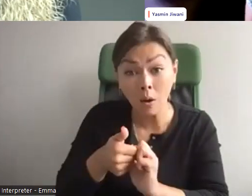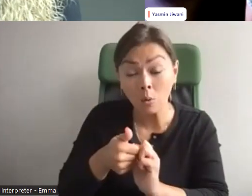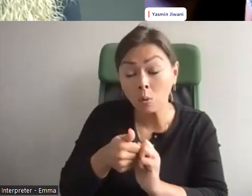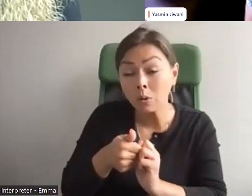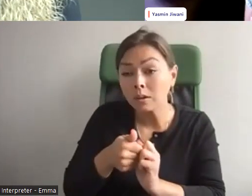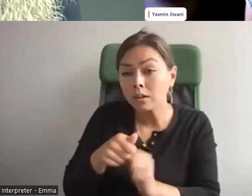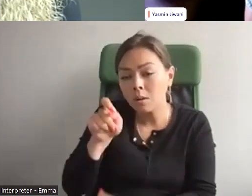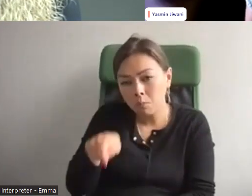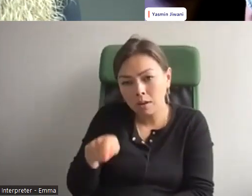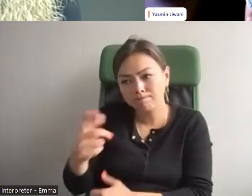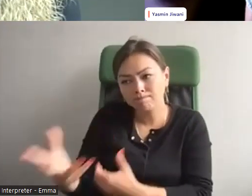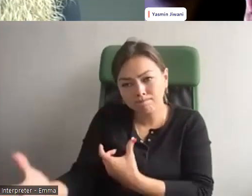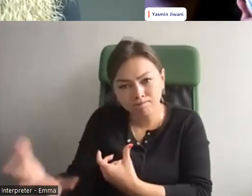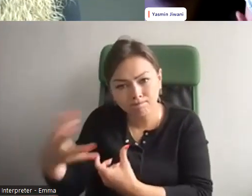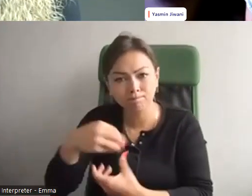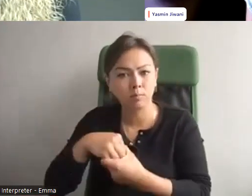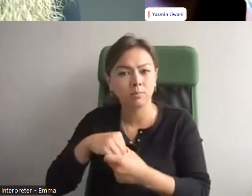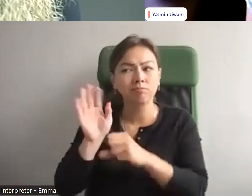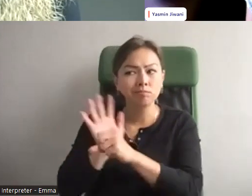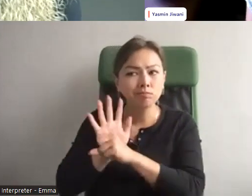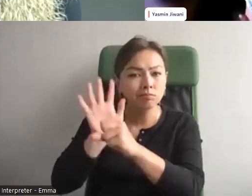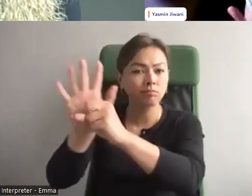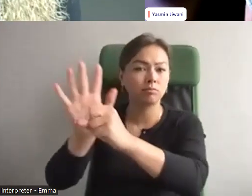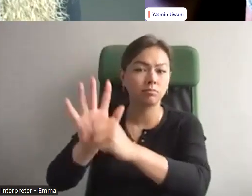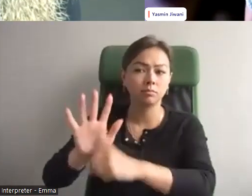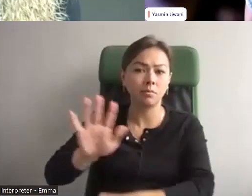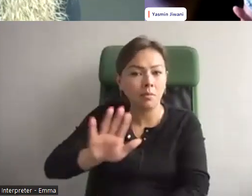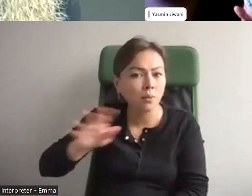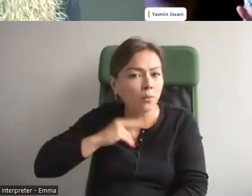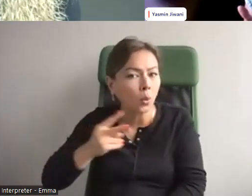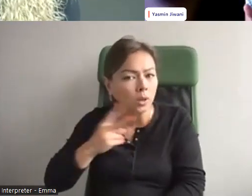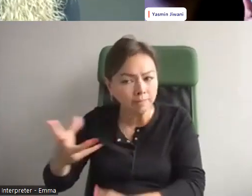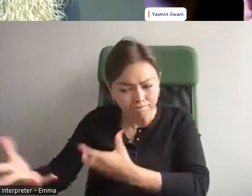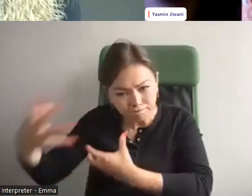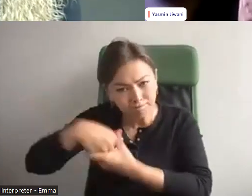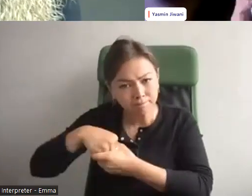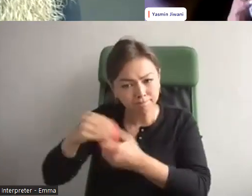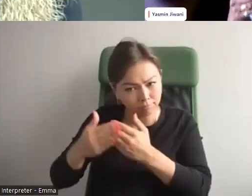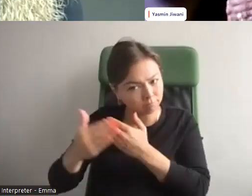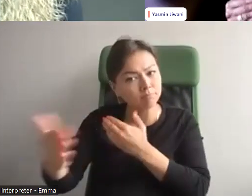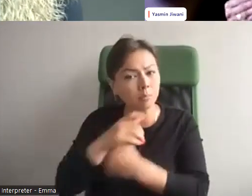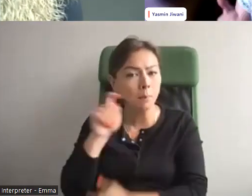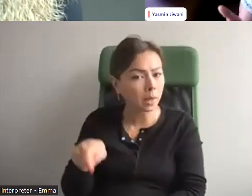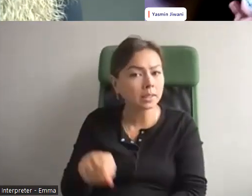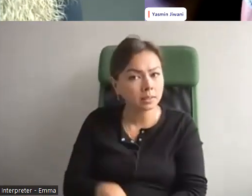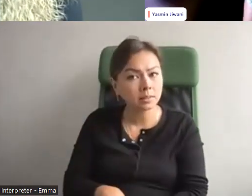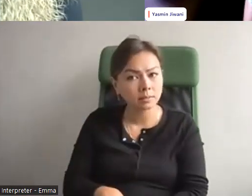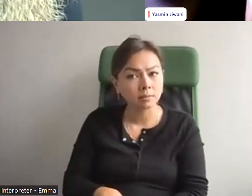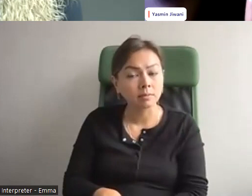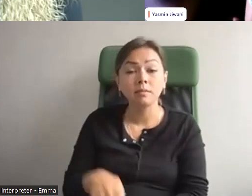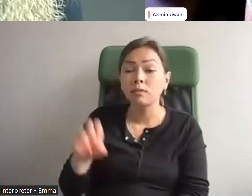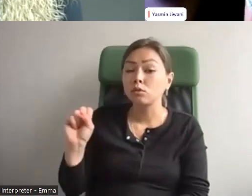voices of activists and advocates present at all times. Now, this is not to say that,